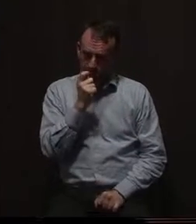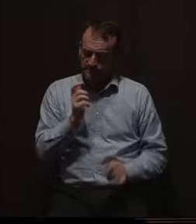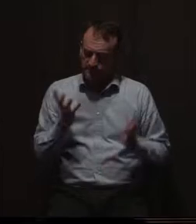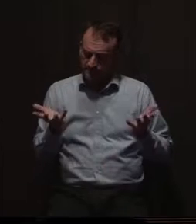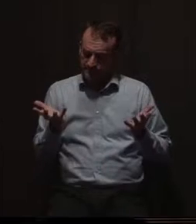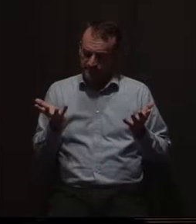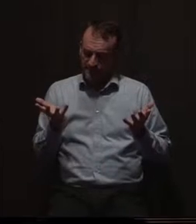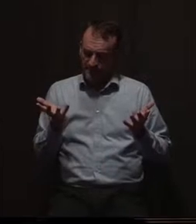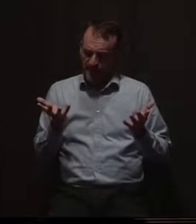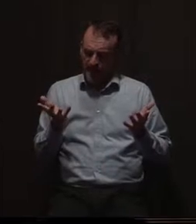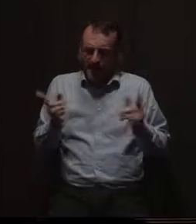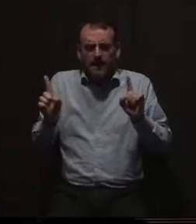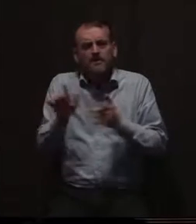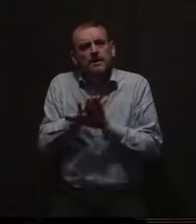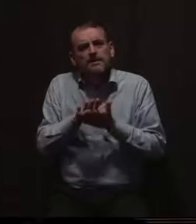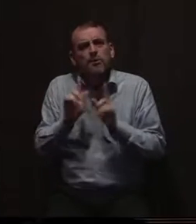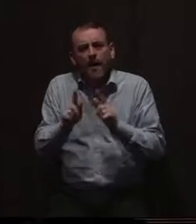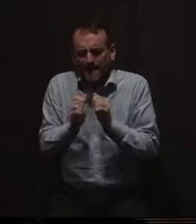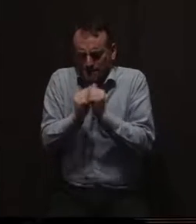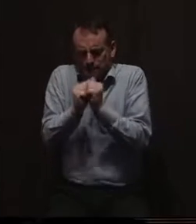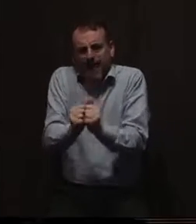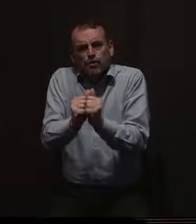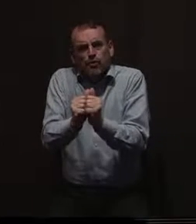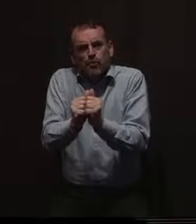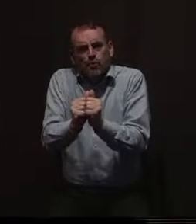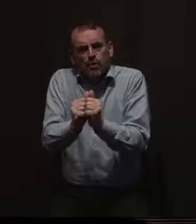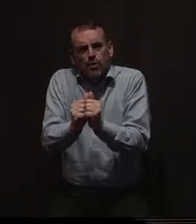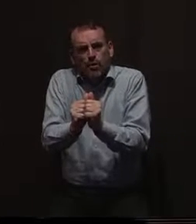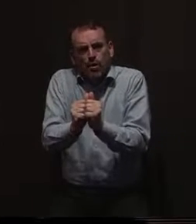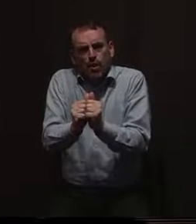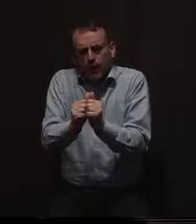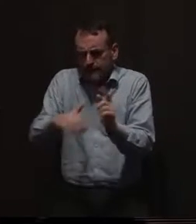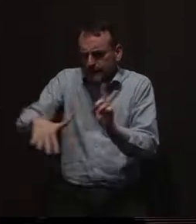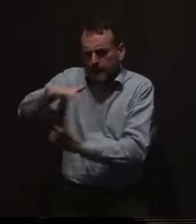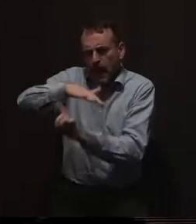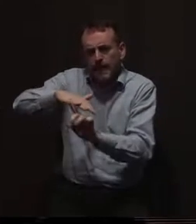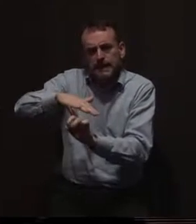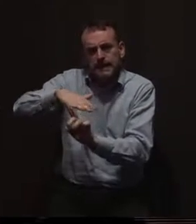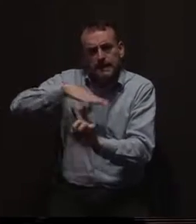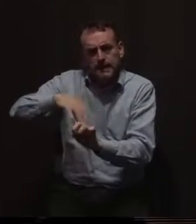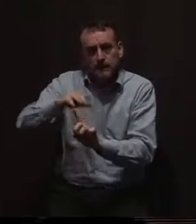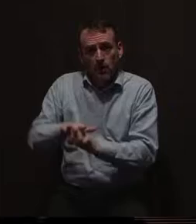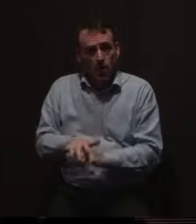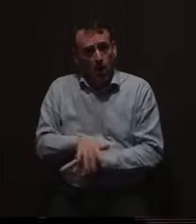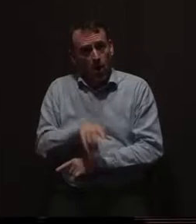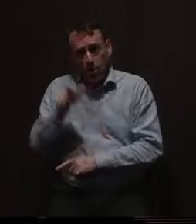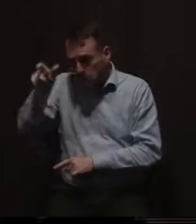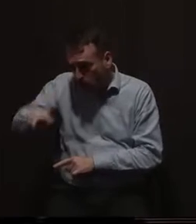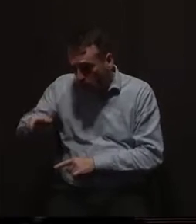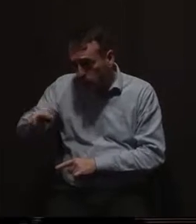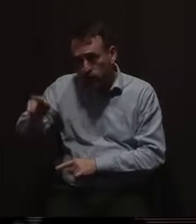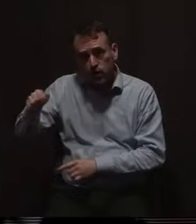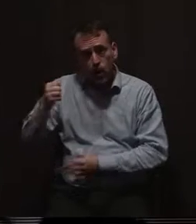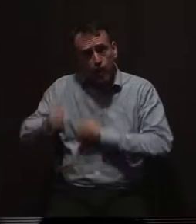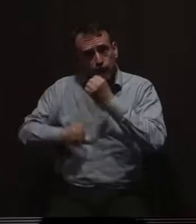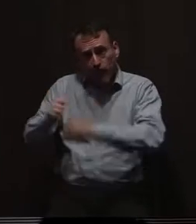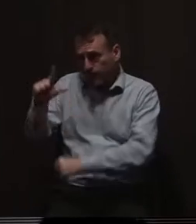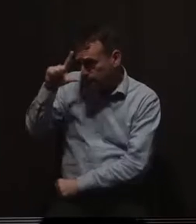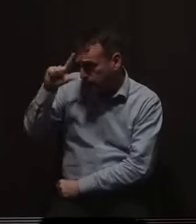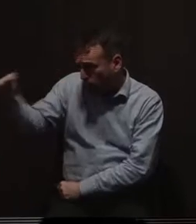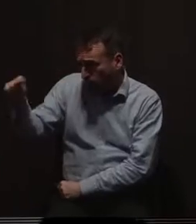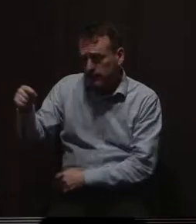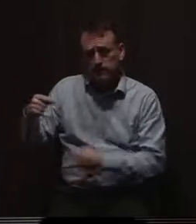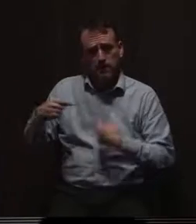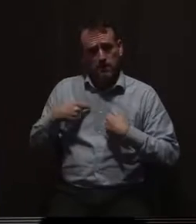And what are the values that we base that on? So somebody who can run faster, is he a better human being than somebody who